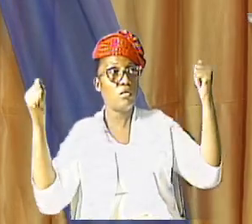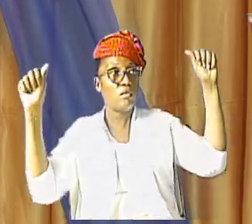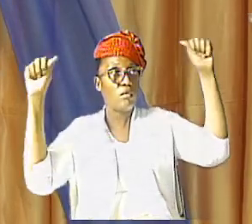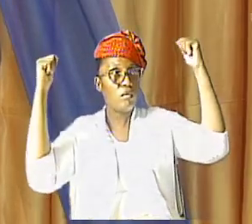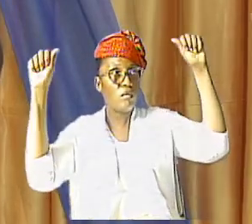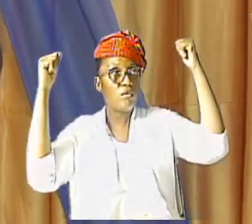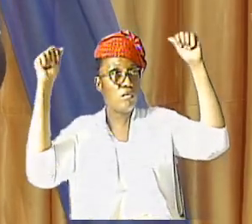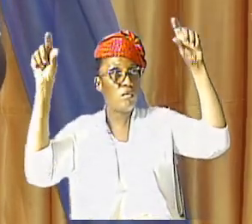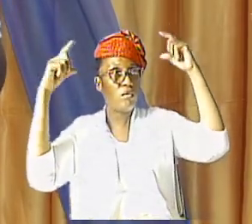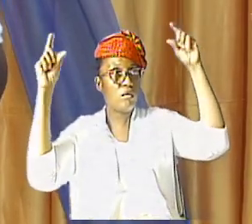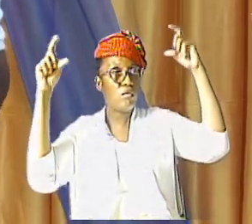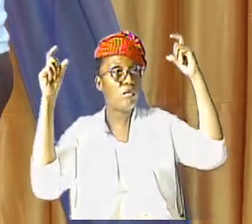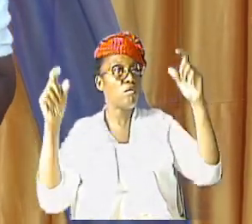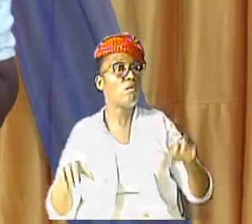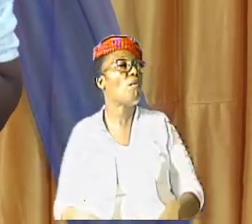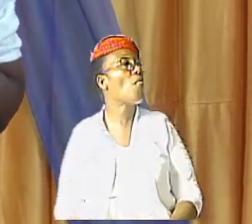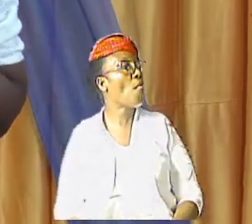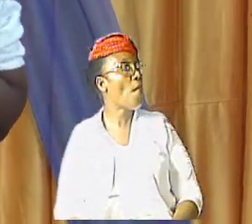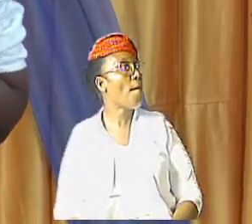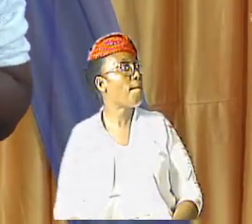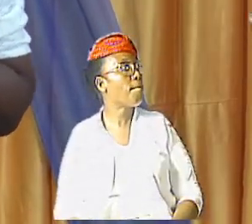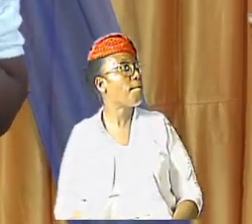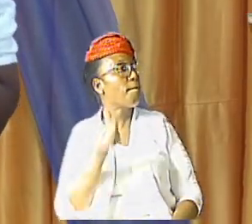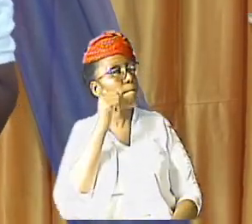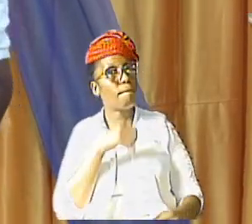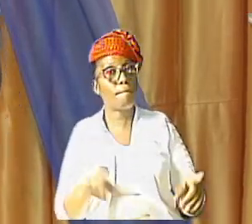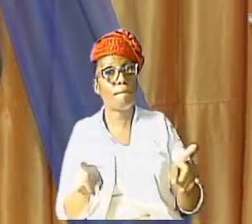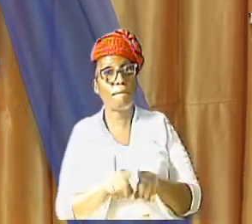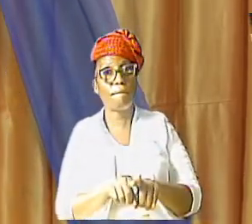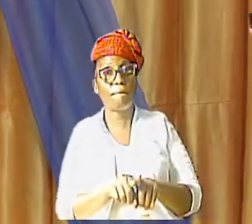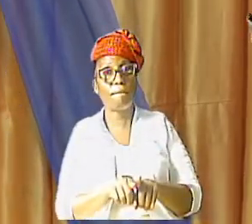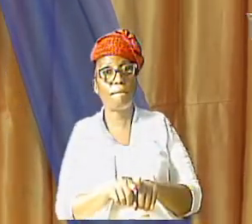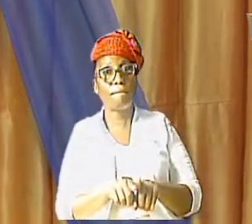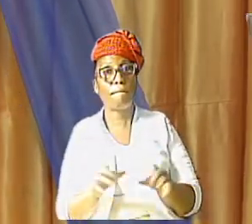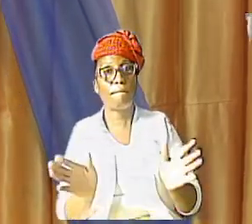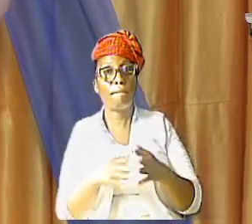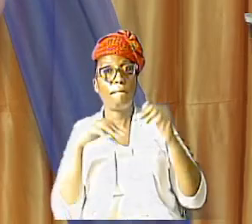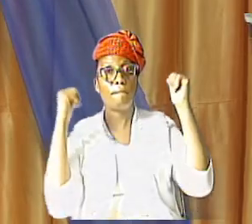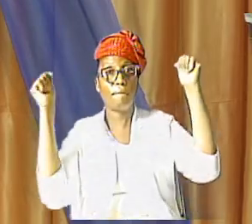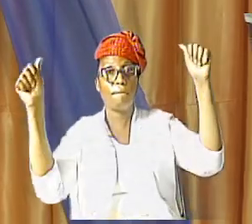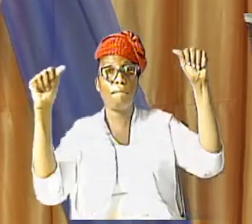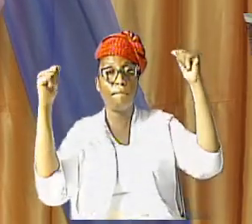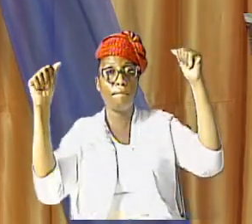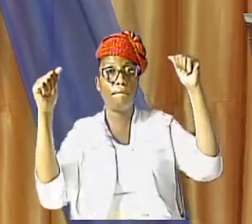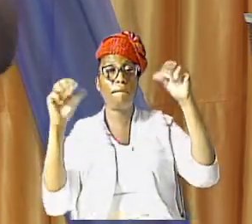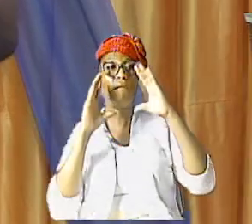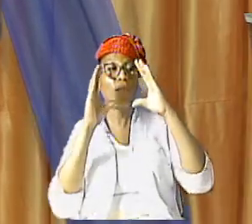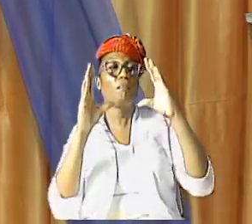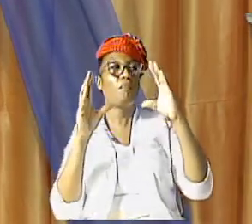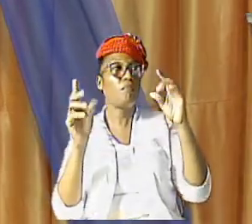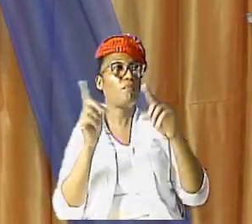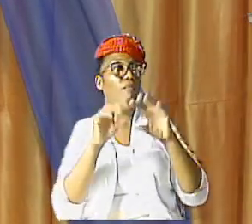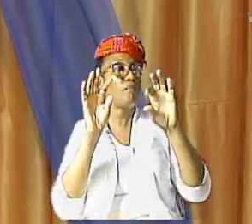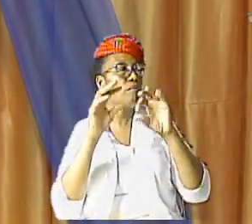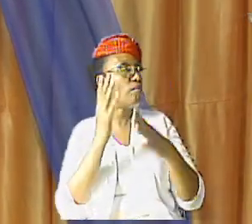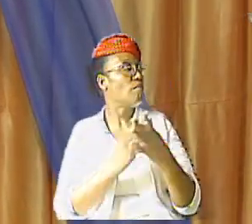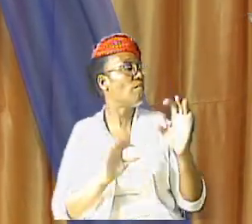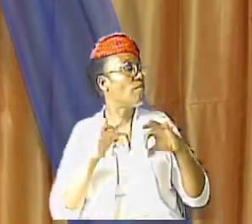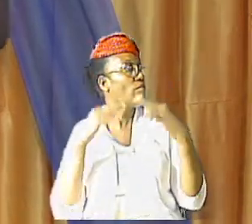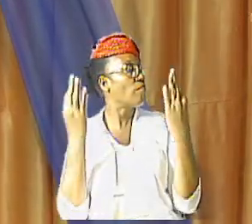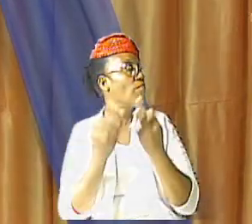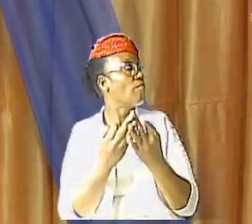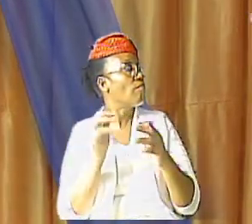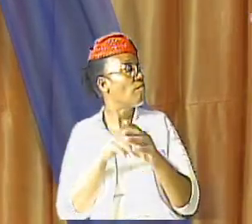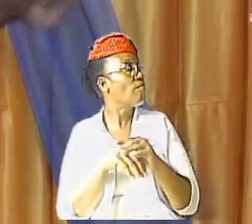praise God. And while they're making ready, Sister Cook and Brother Cook, I am just going to give a shout out to some families. They were in my Sunday